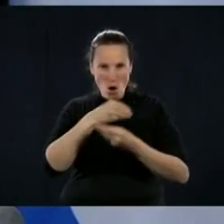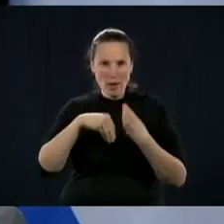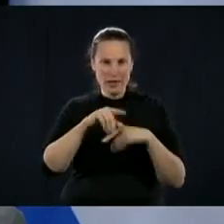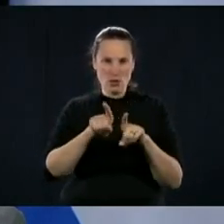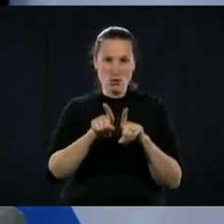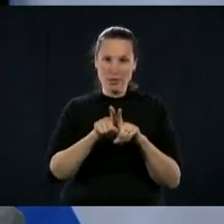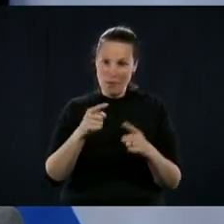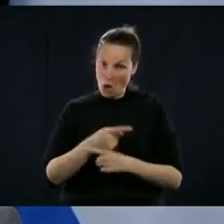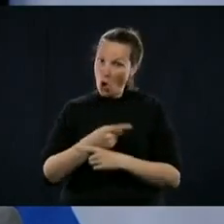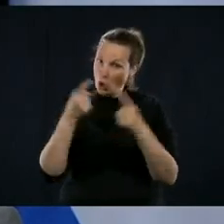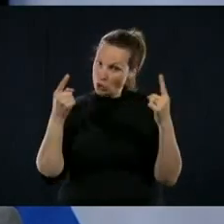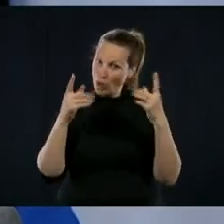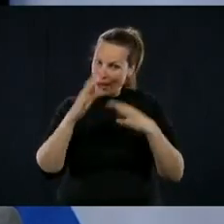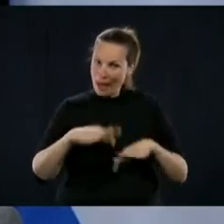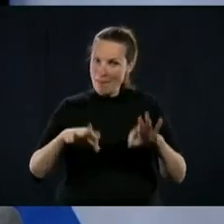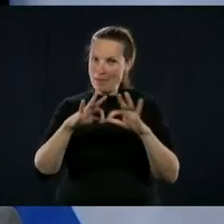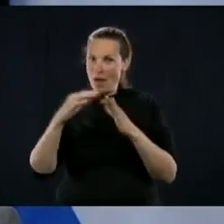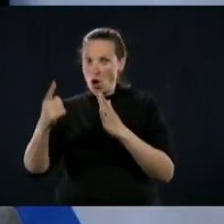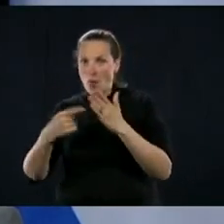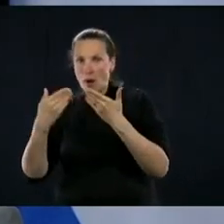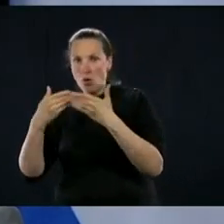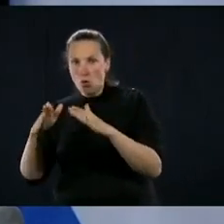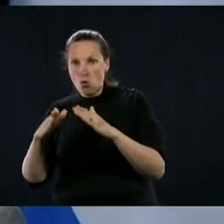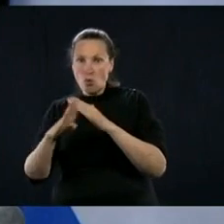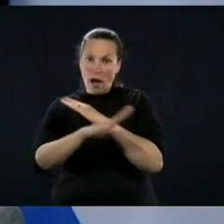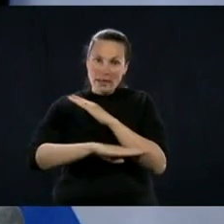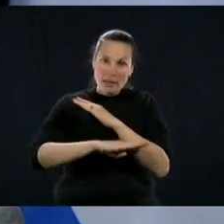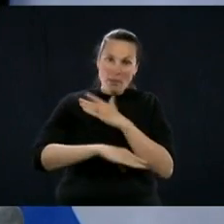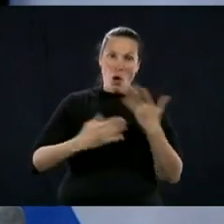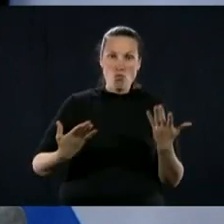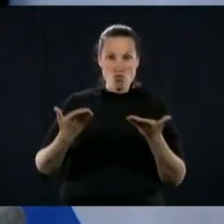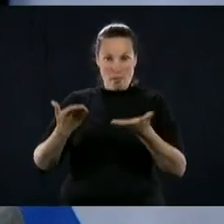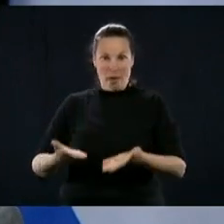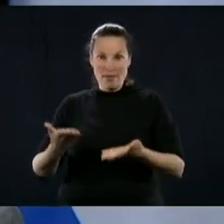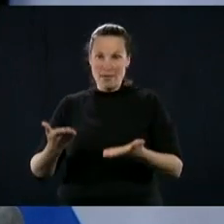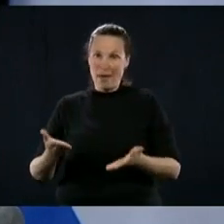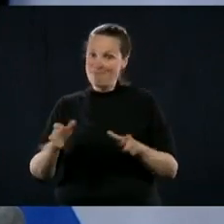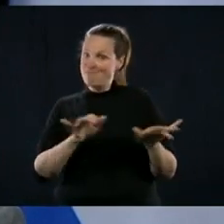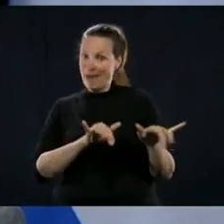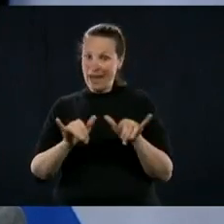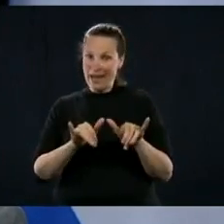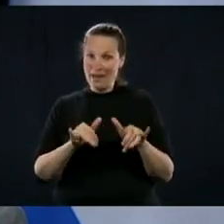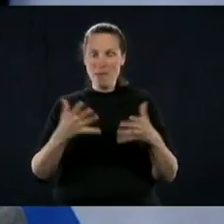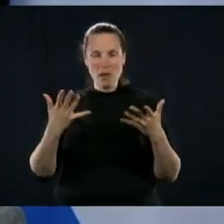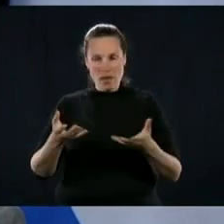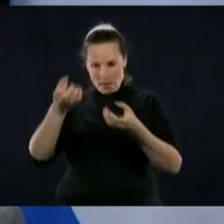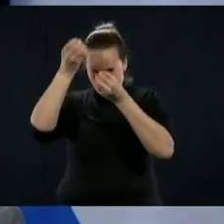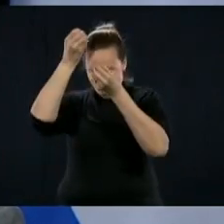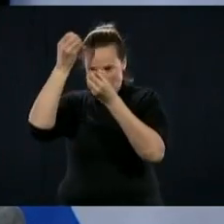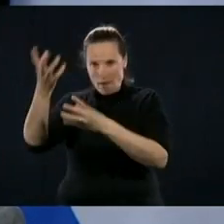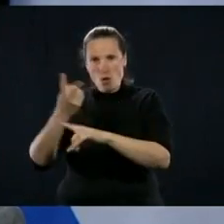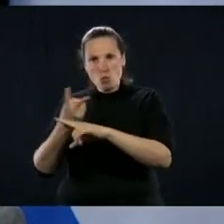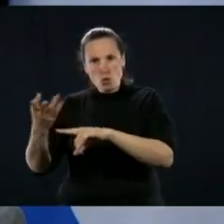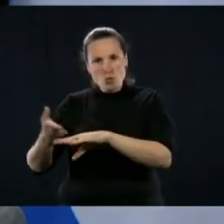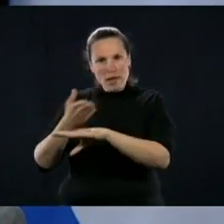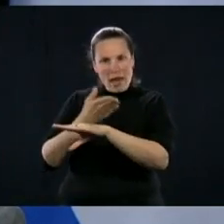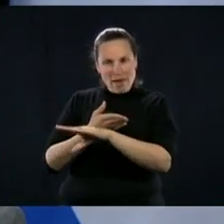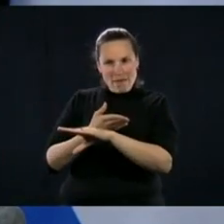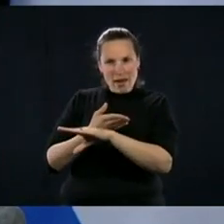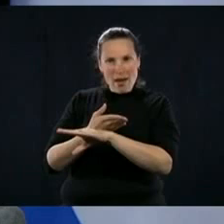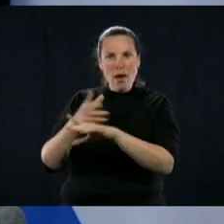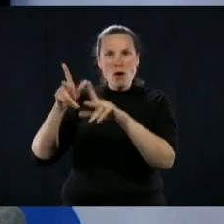do have to reopen this entire process, whether it be in September or now. And so it makes people think.